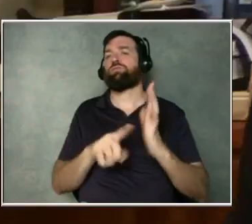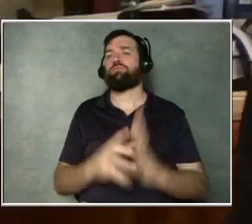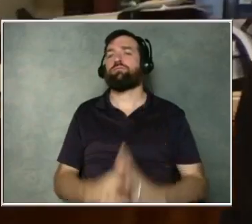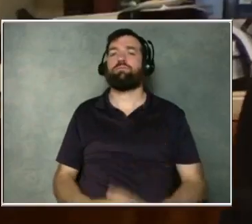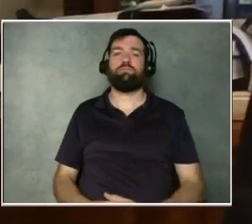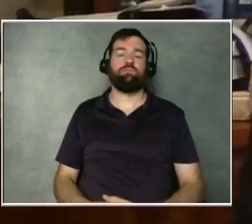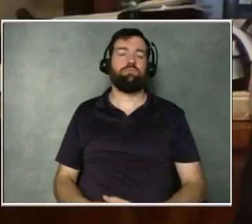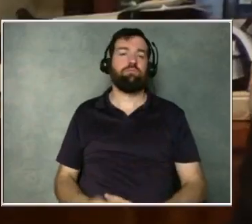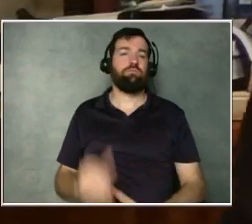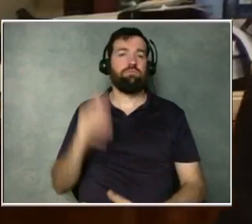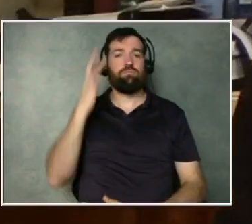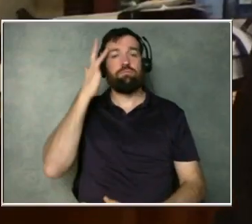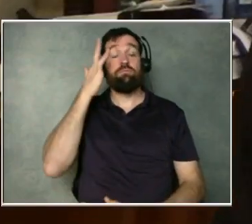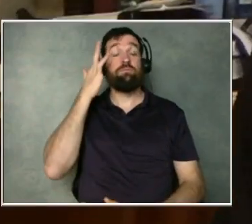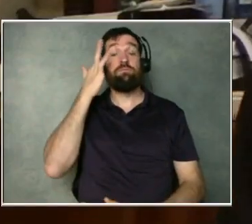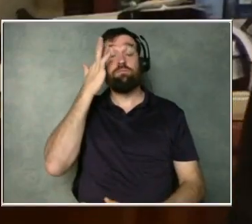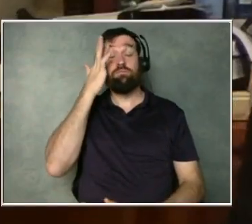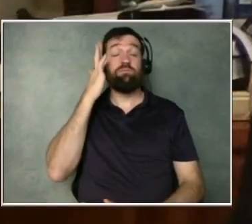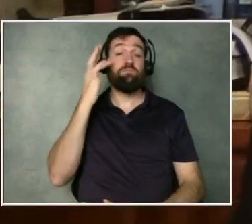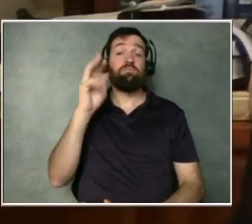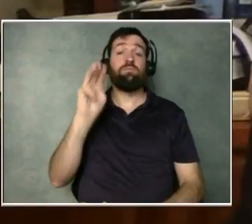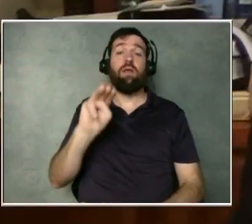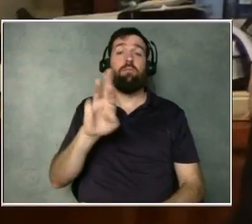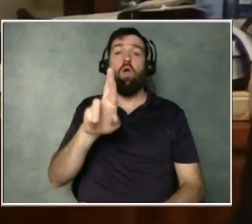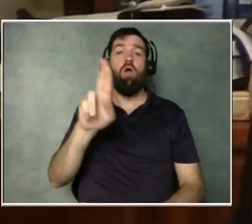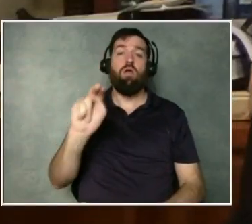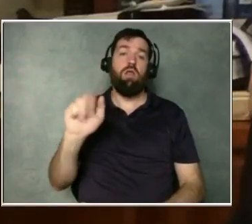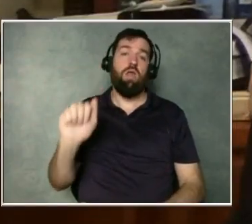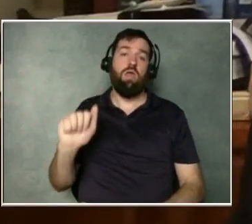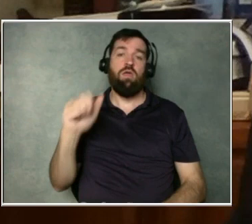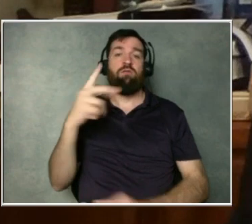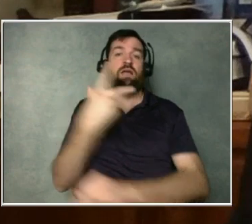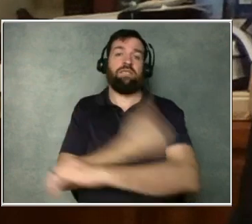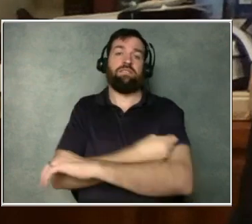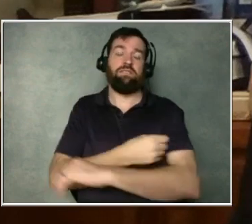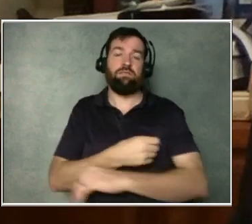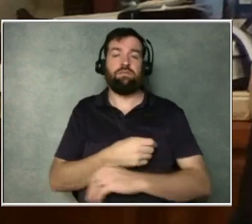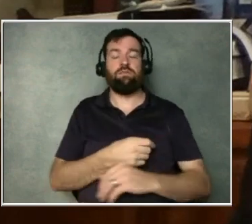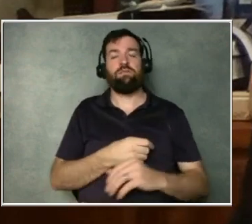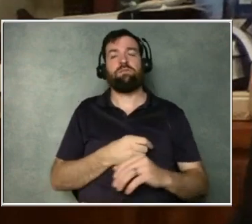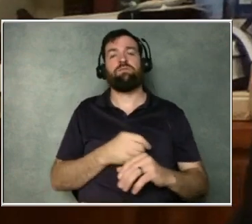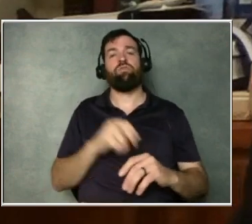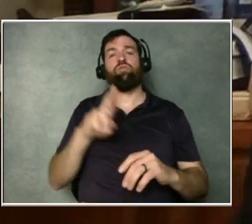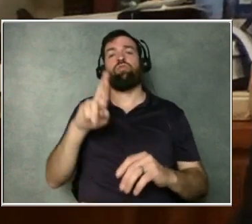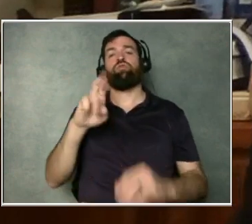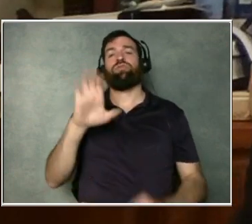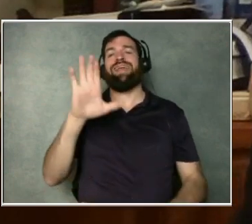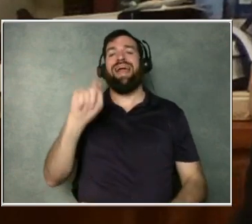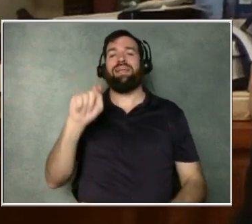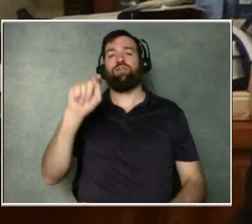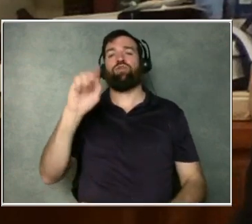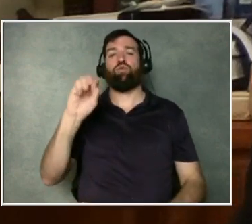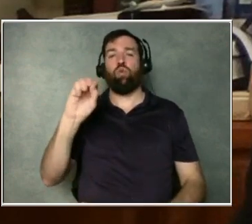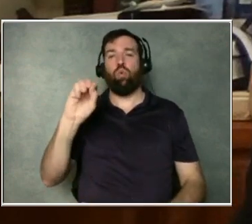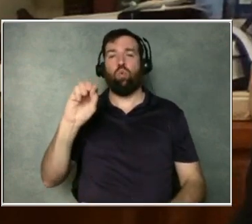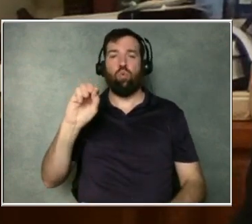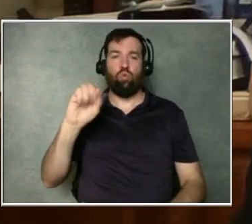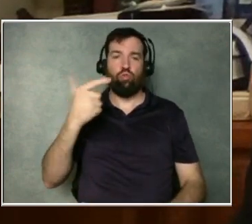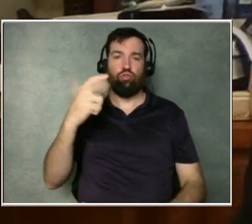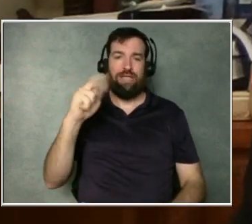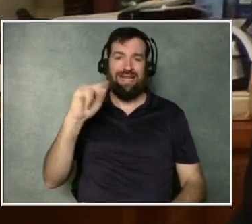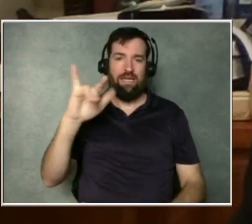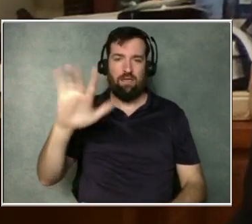the mRNA vaccines are reactogenic. And what I mean by that, think back to your first